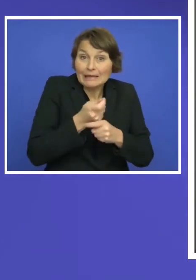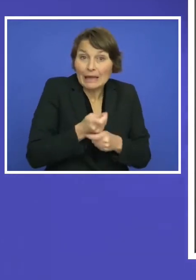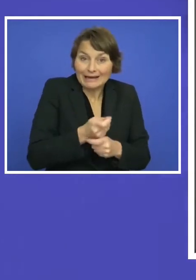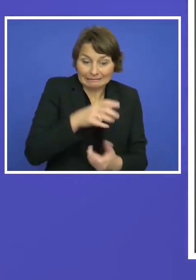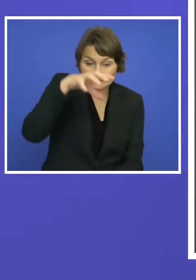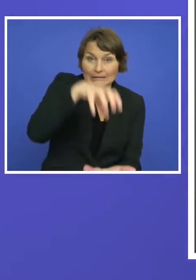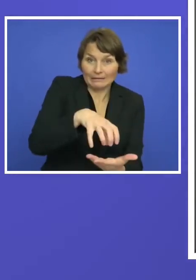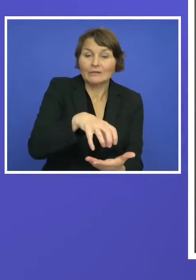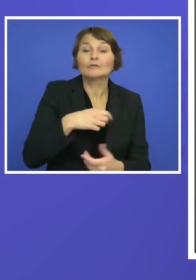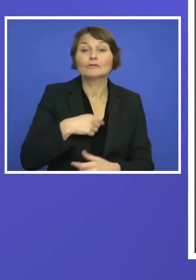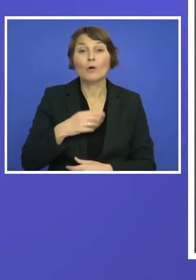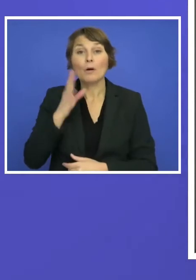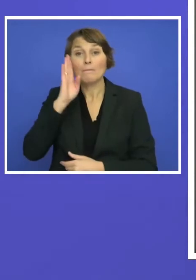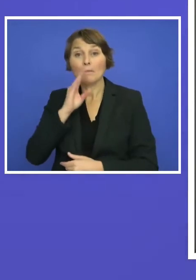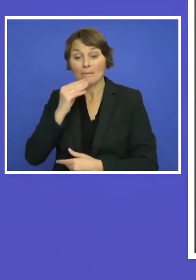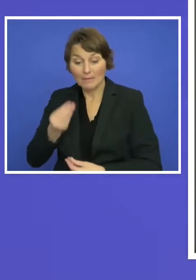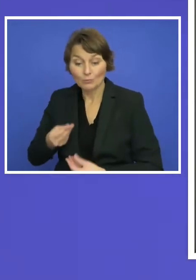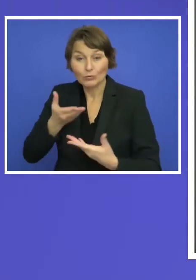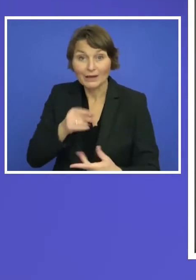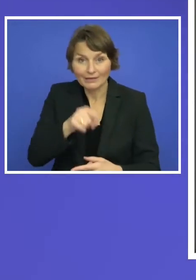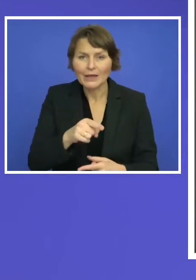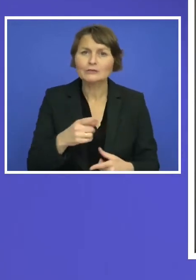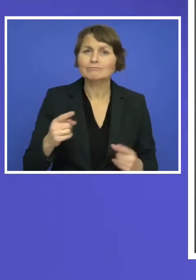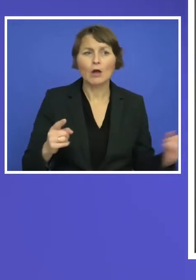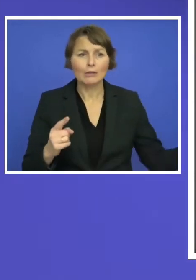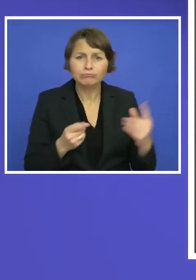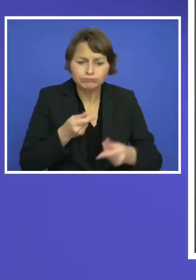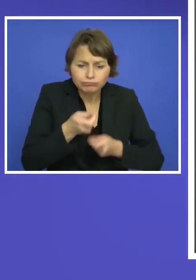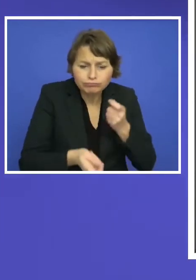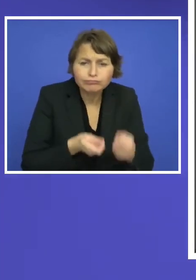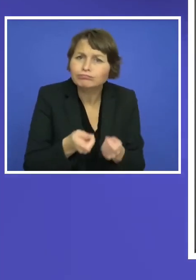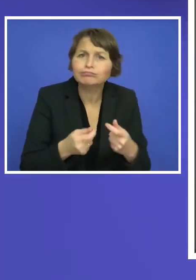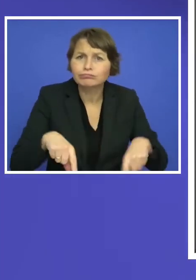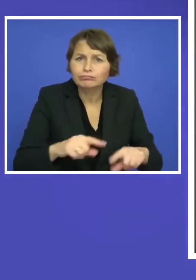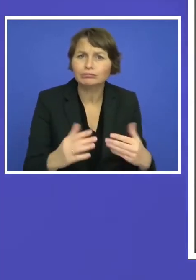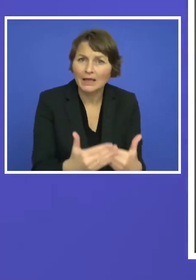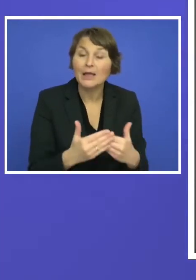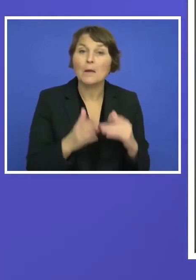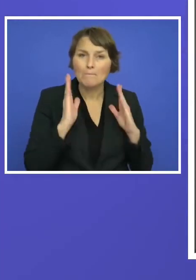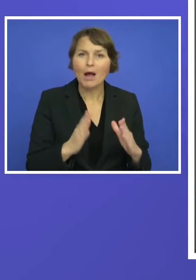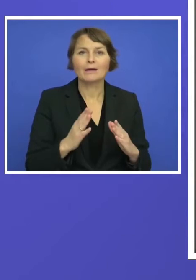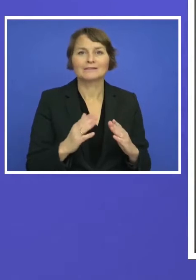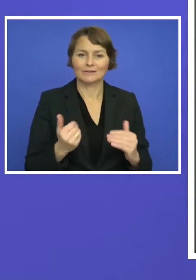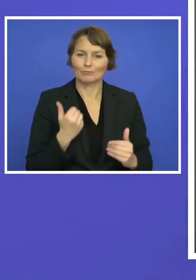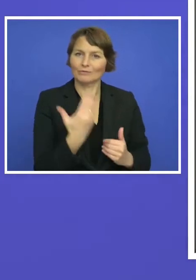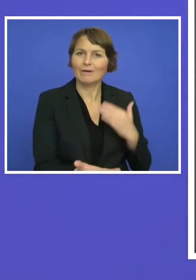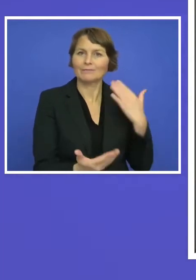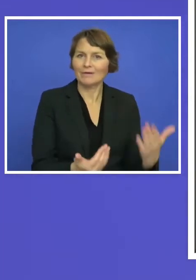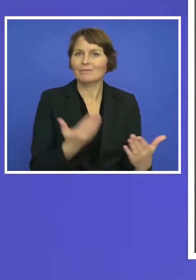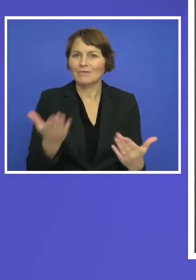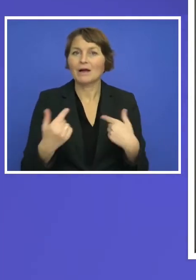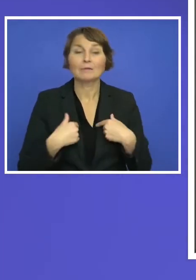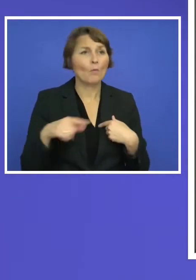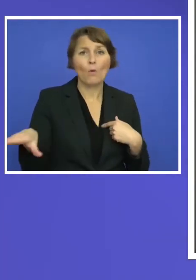for municipalities, they have to then provide it. So everyone has the right. It's not about the